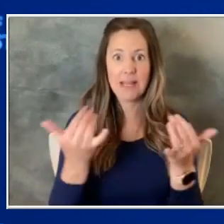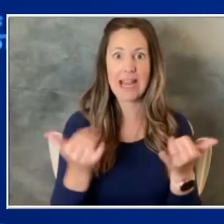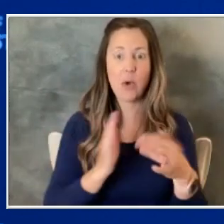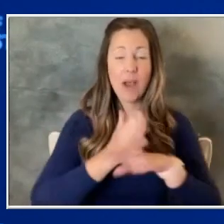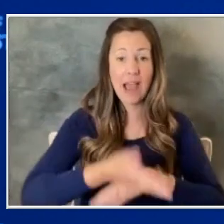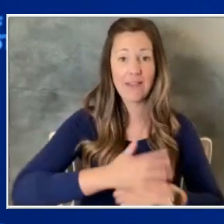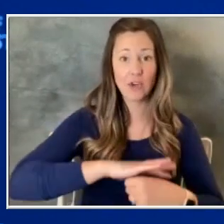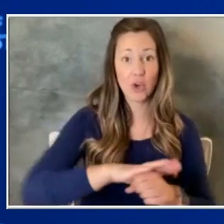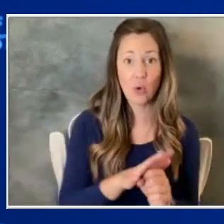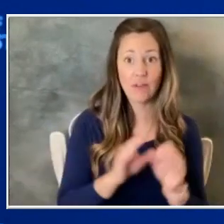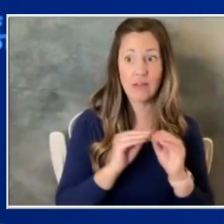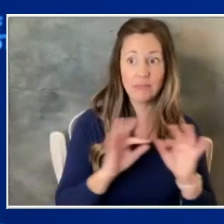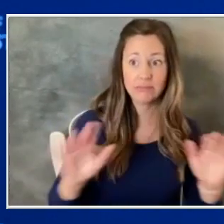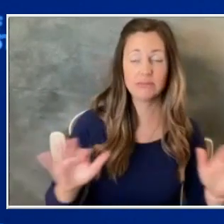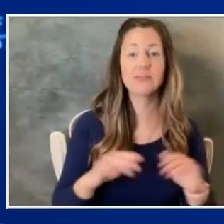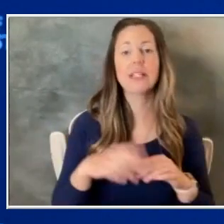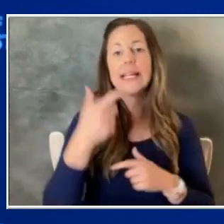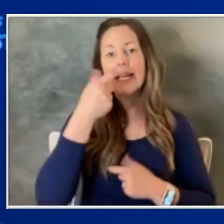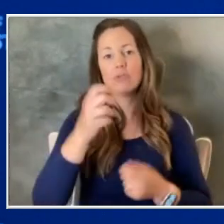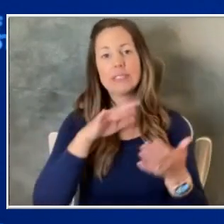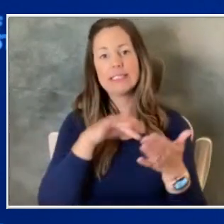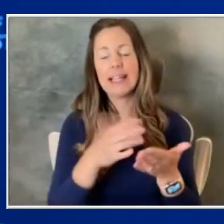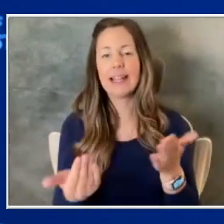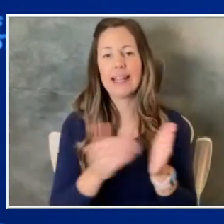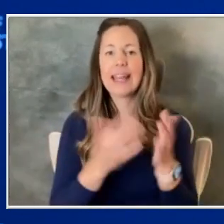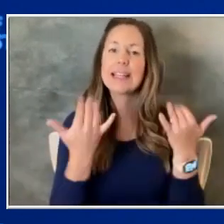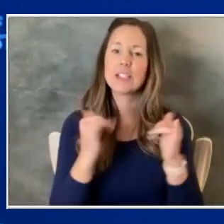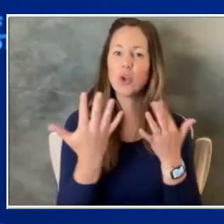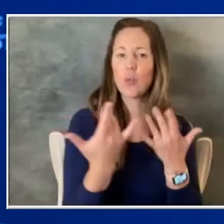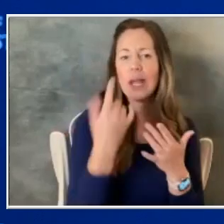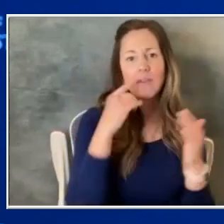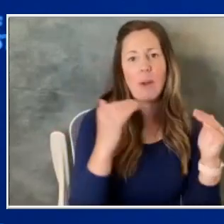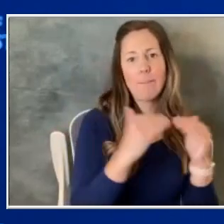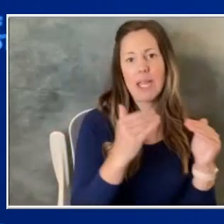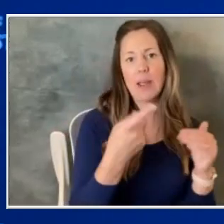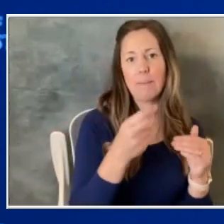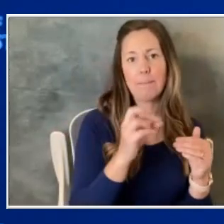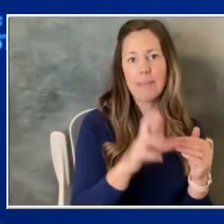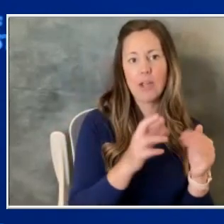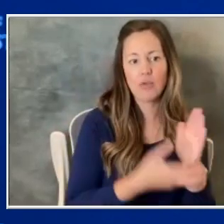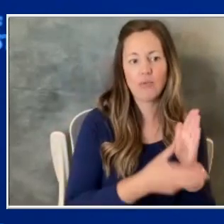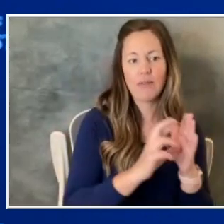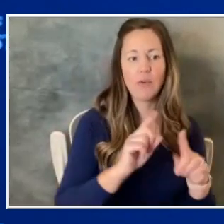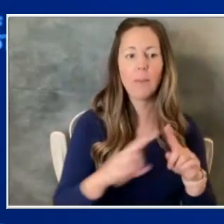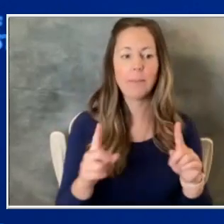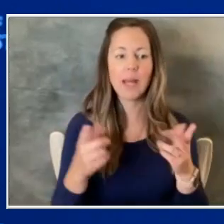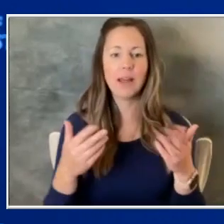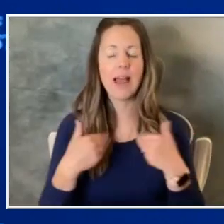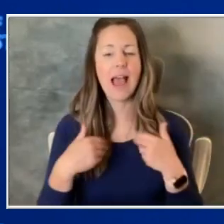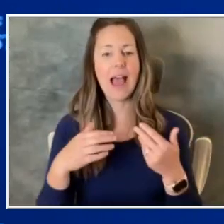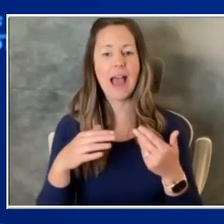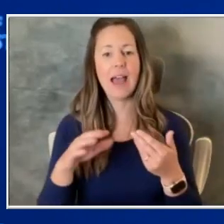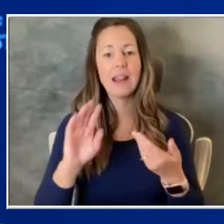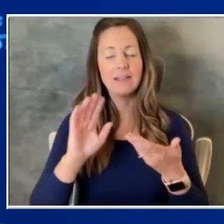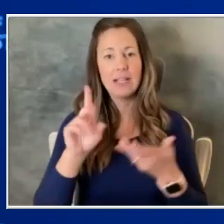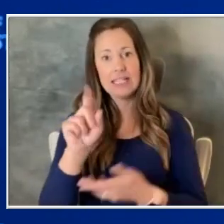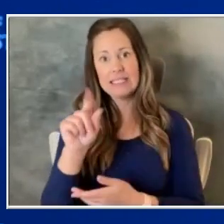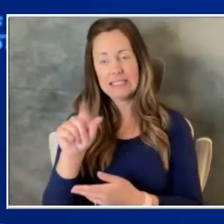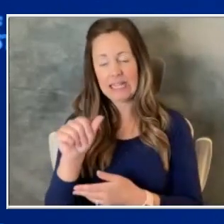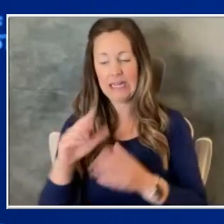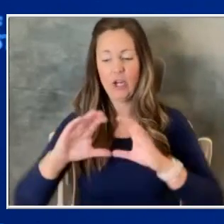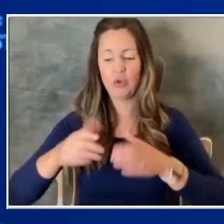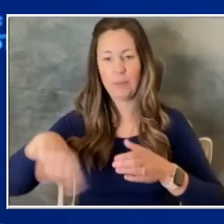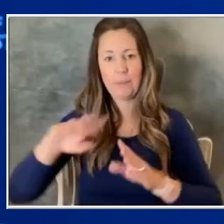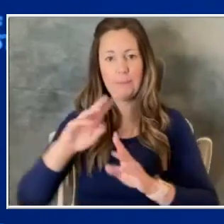This was an interesting study. Again, still up for peer review, but it had a data set of a group of people that